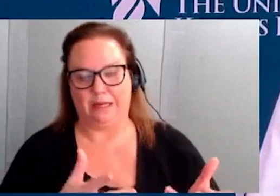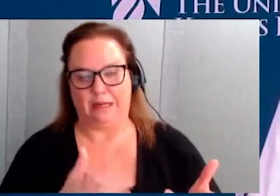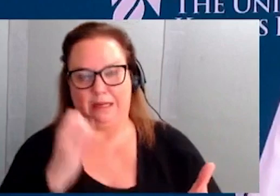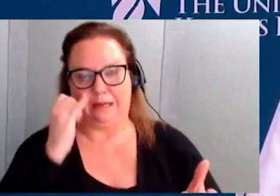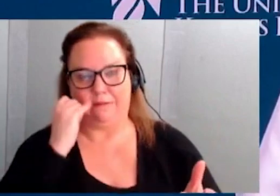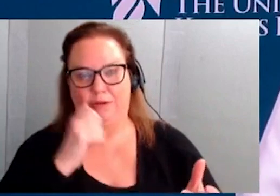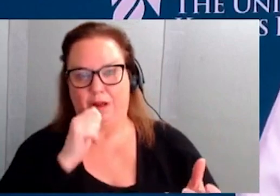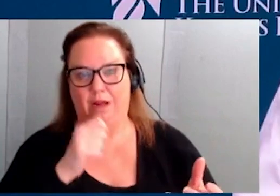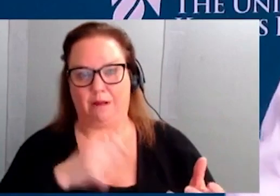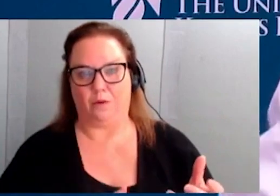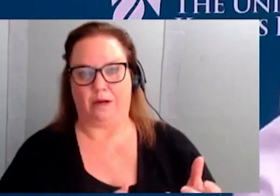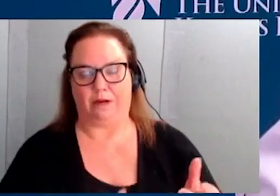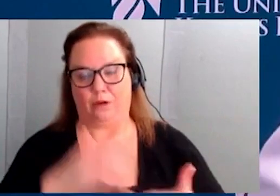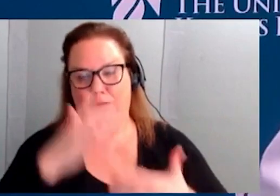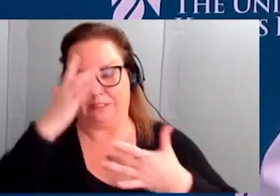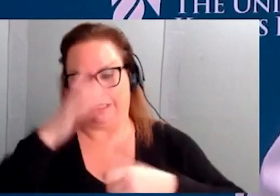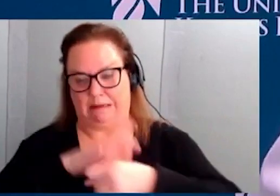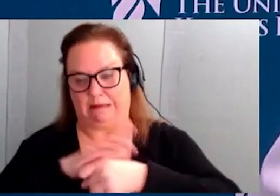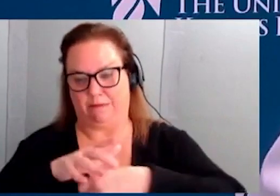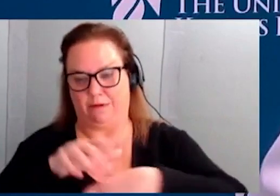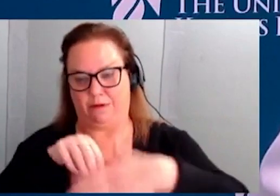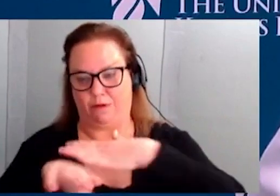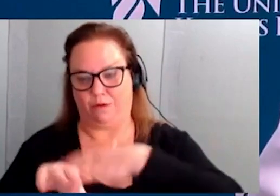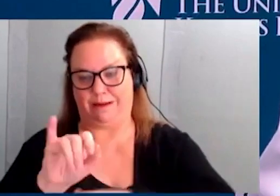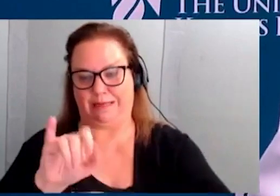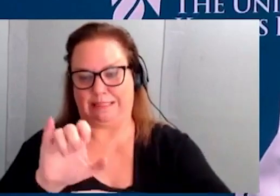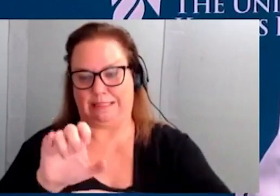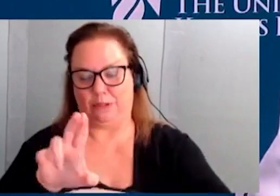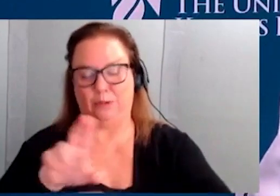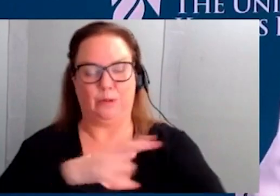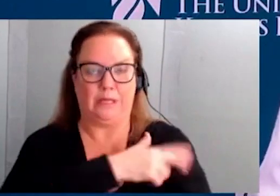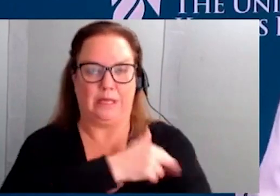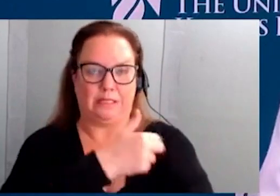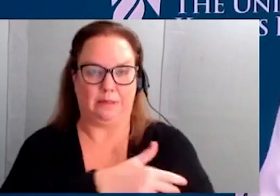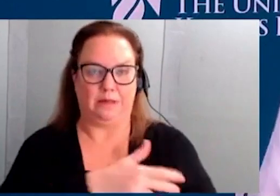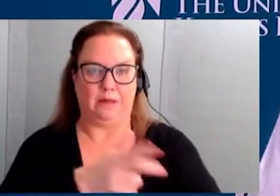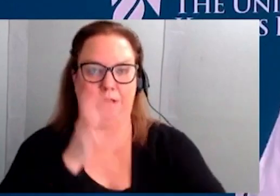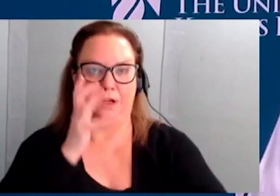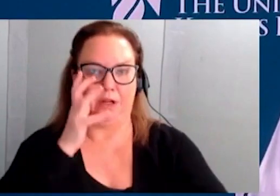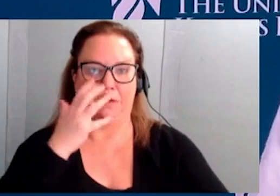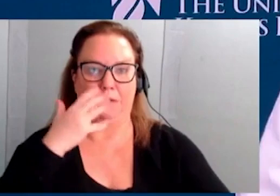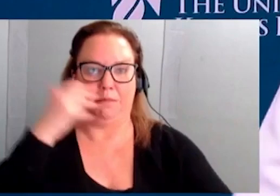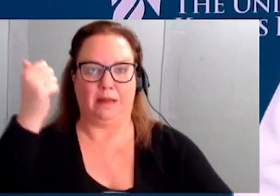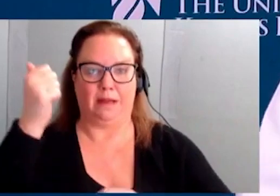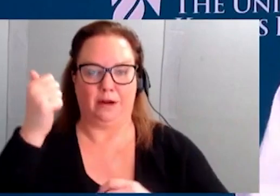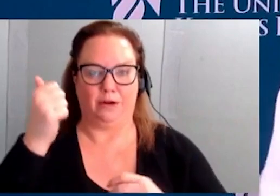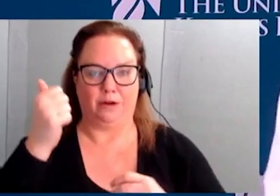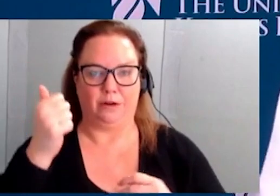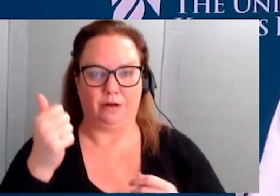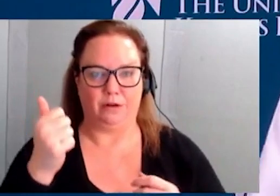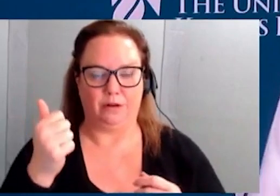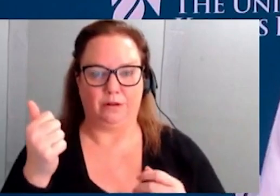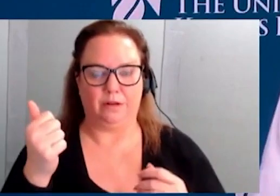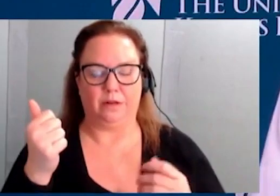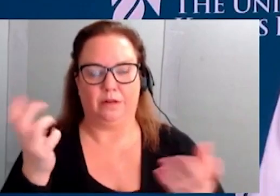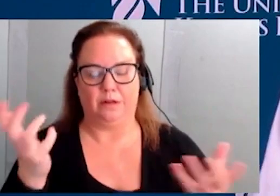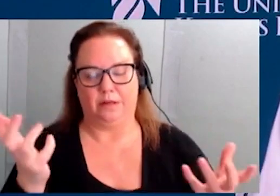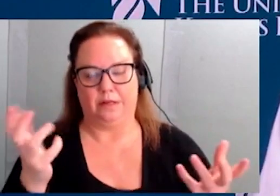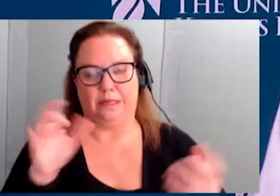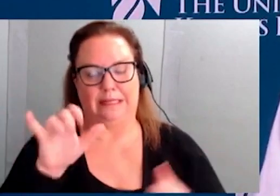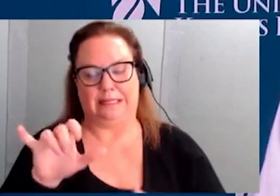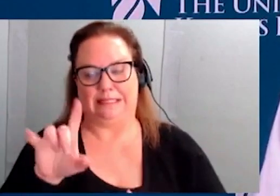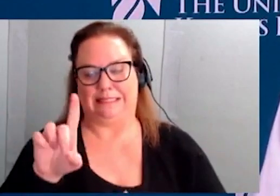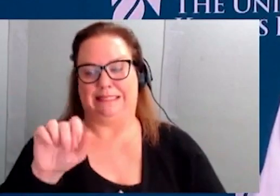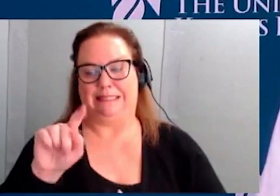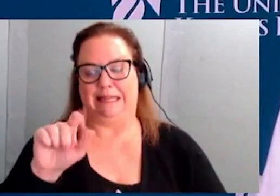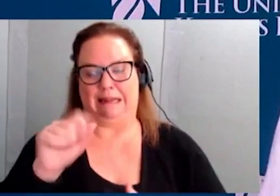be hospitalized and or to have to go to the ICU, you're going to fare much better. And this data that we continue